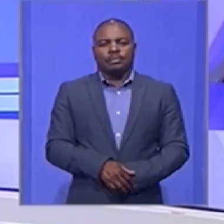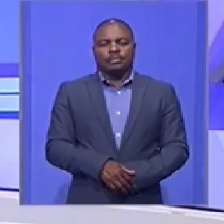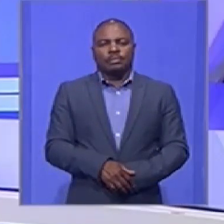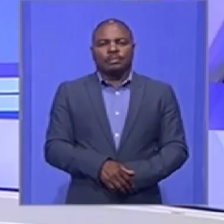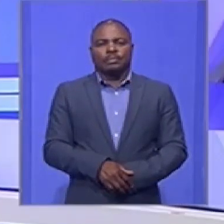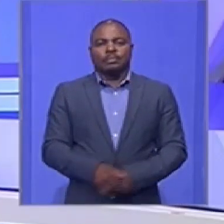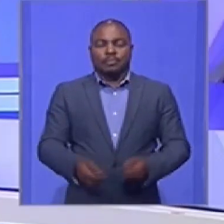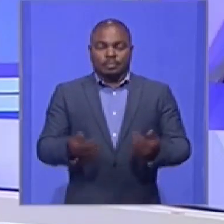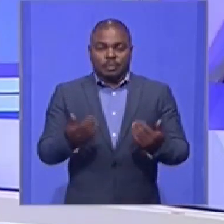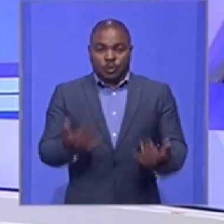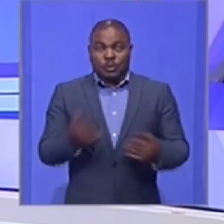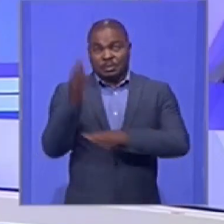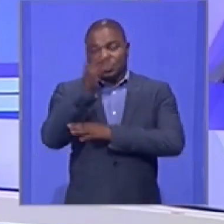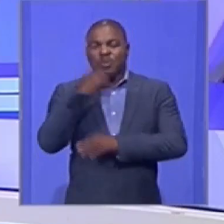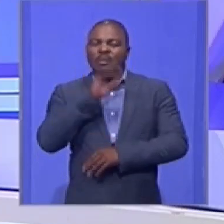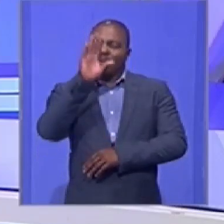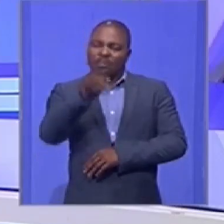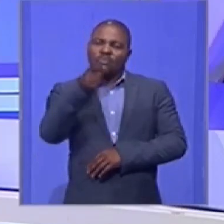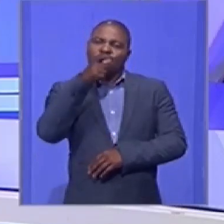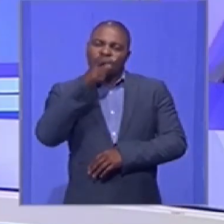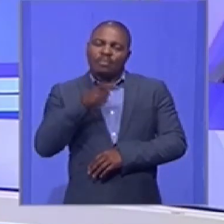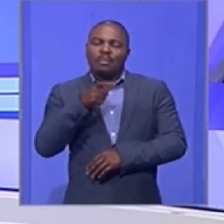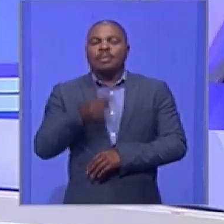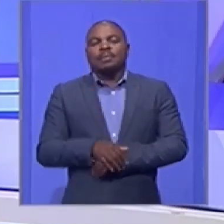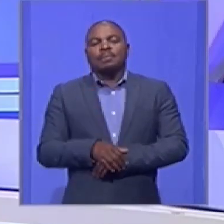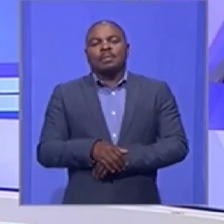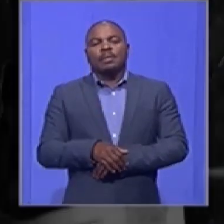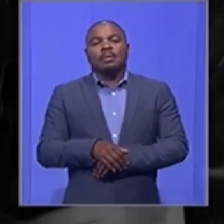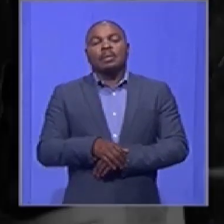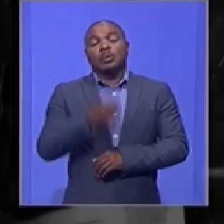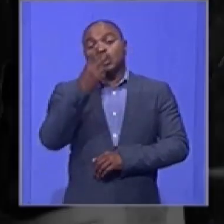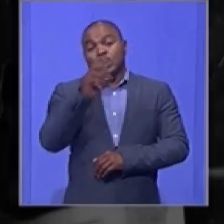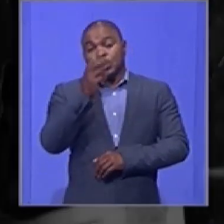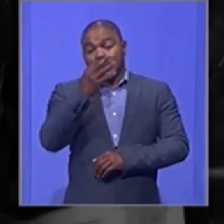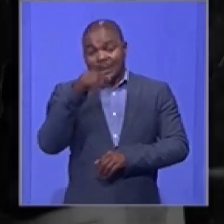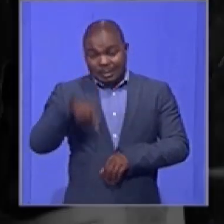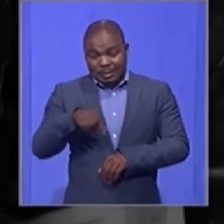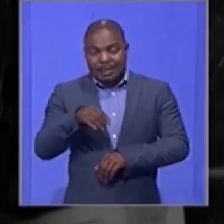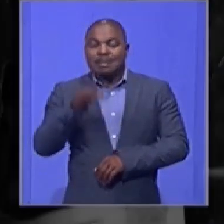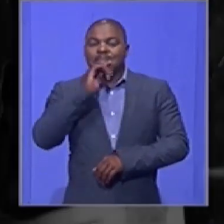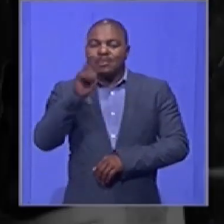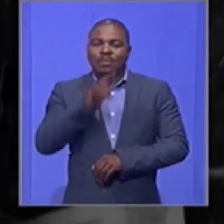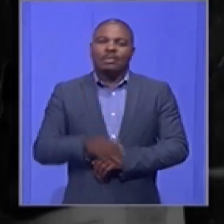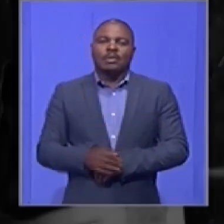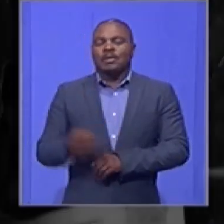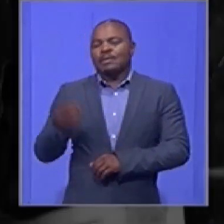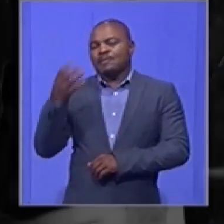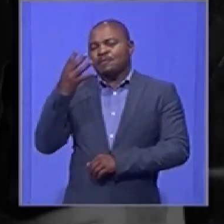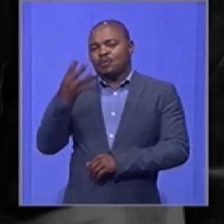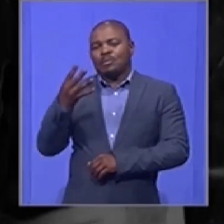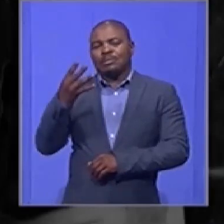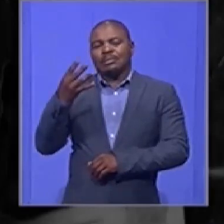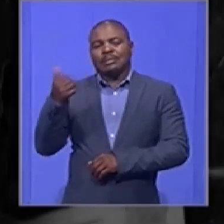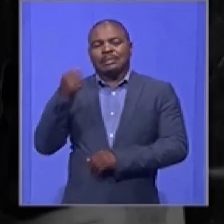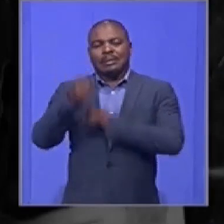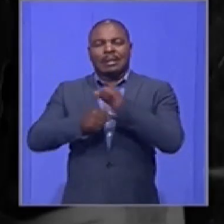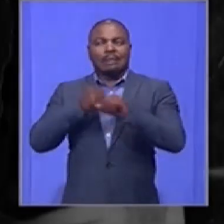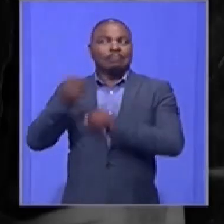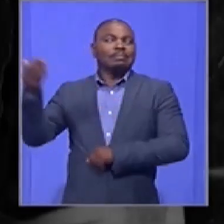Go sale gale re lopile tshwaelo ya gago mo ntlheng ya gore 2023 e tshwaya dingwaga di le 46